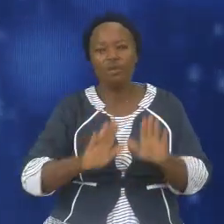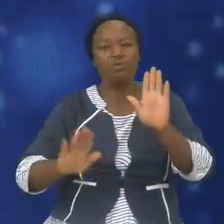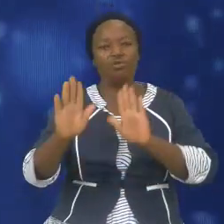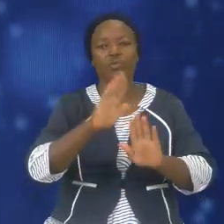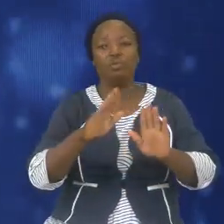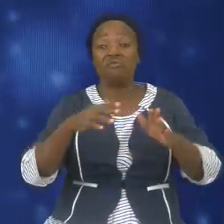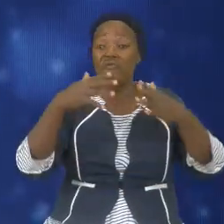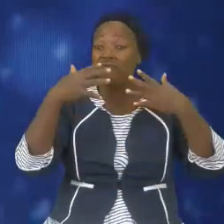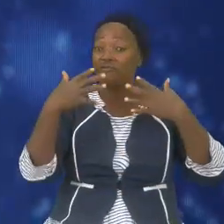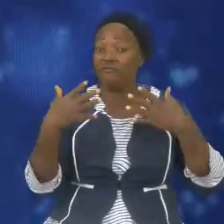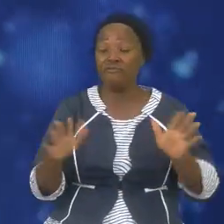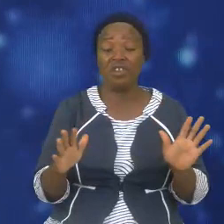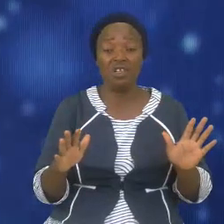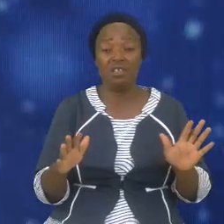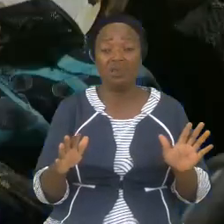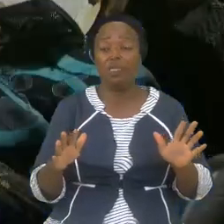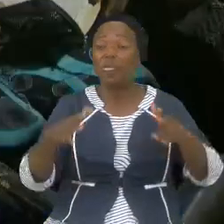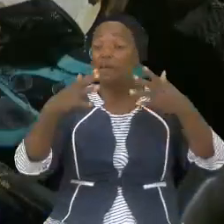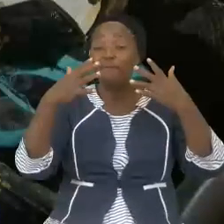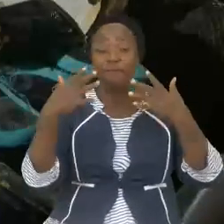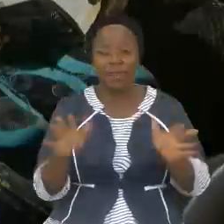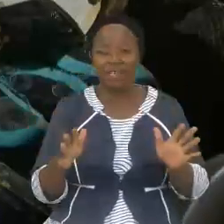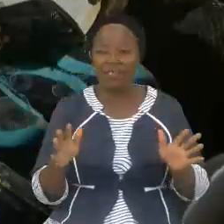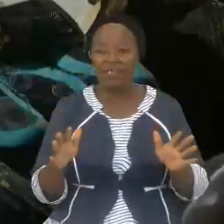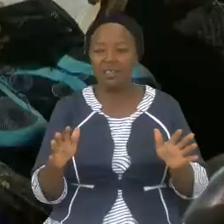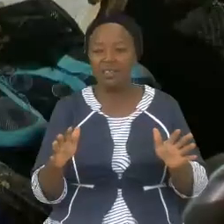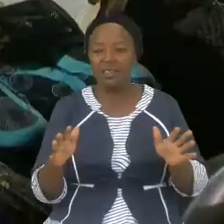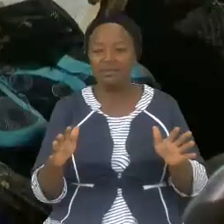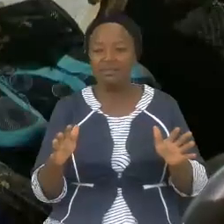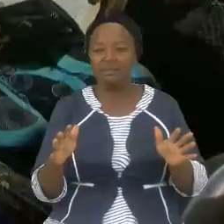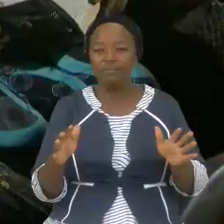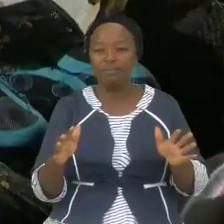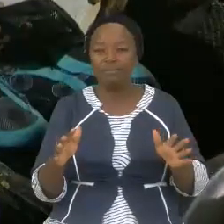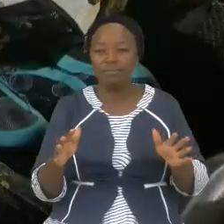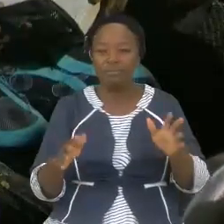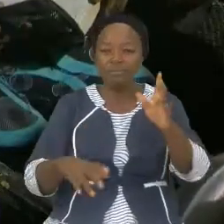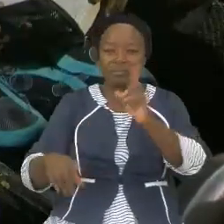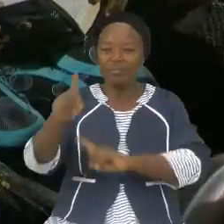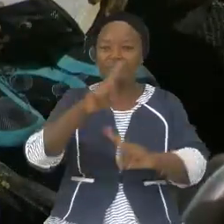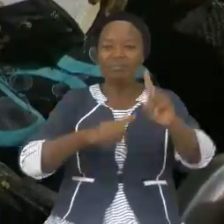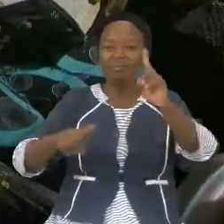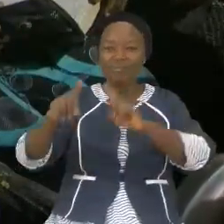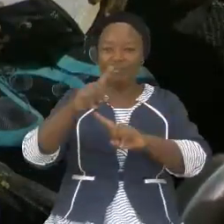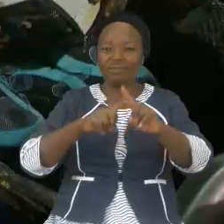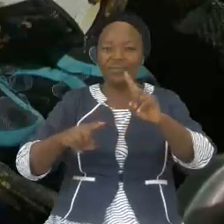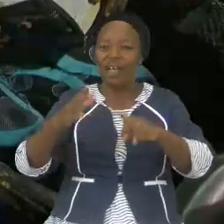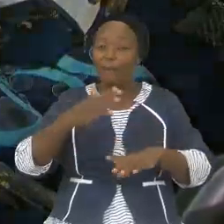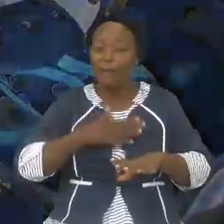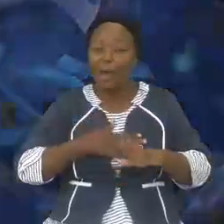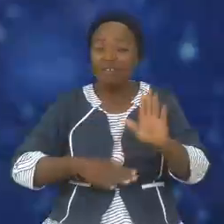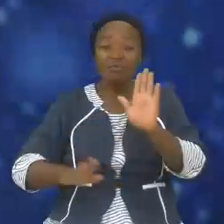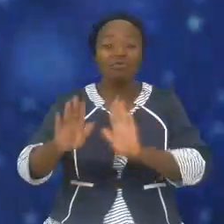over. I said it's all over. My troubles are gone. My problems are